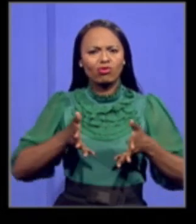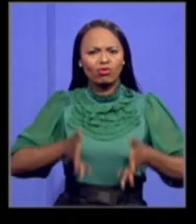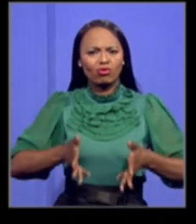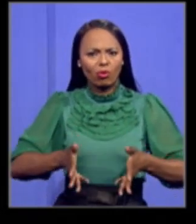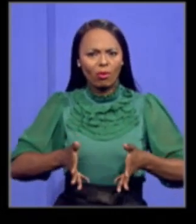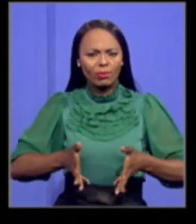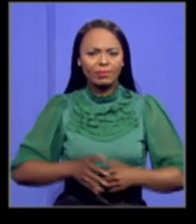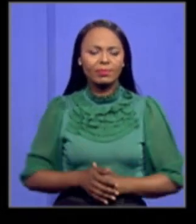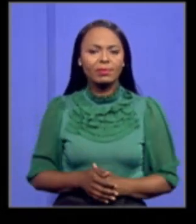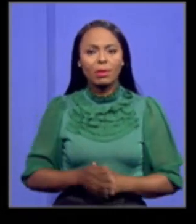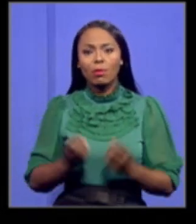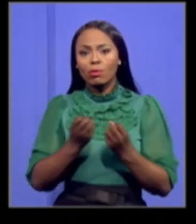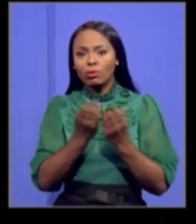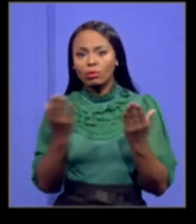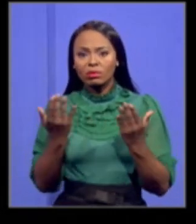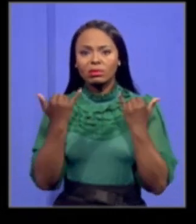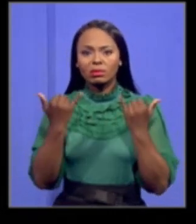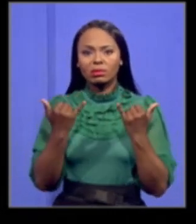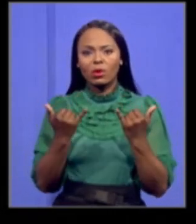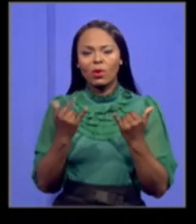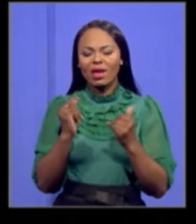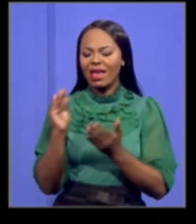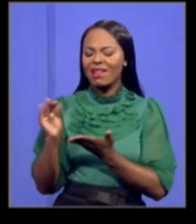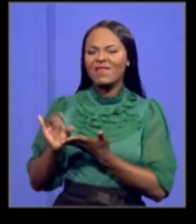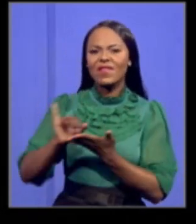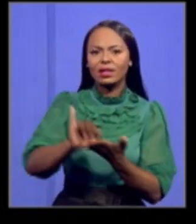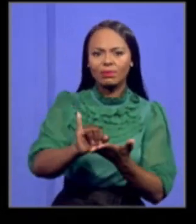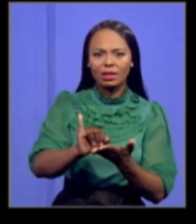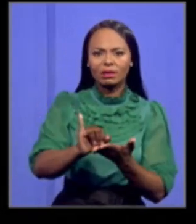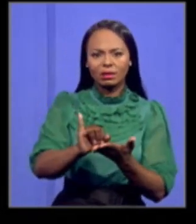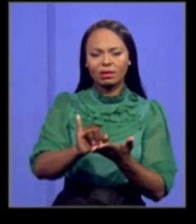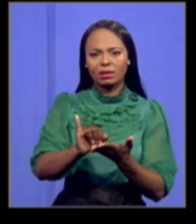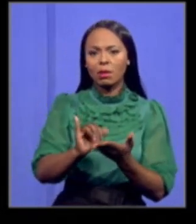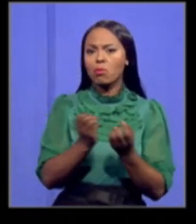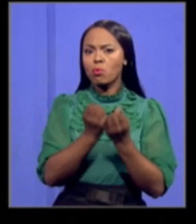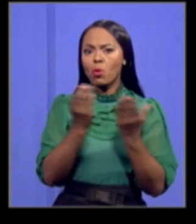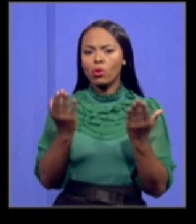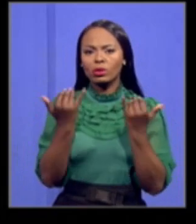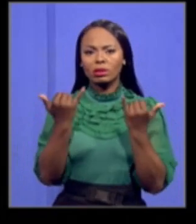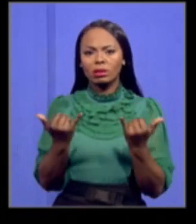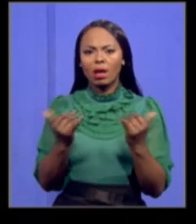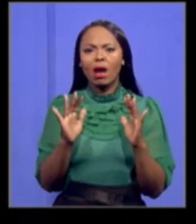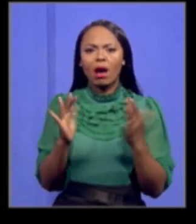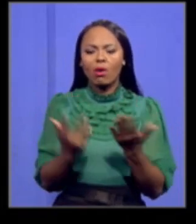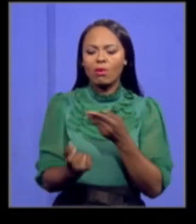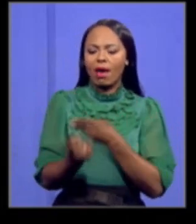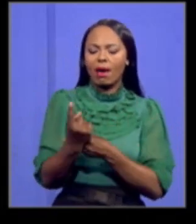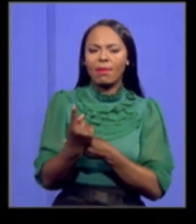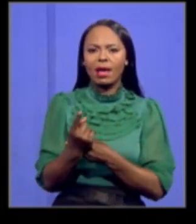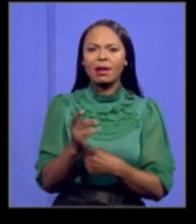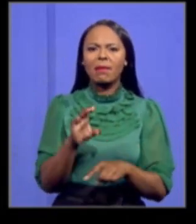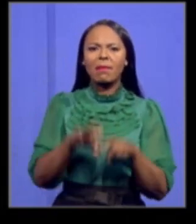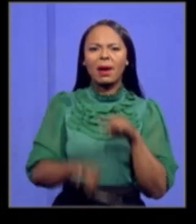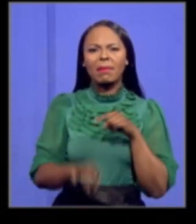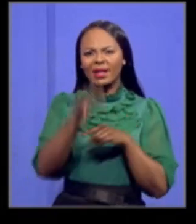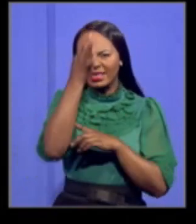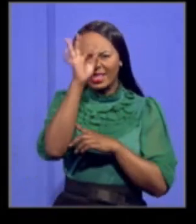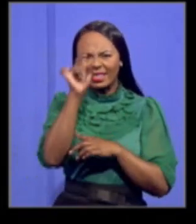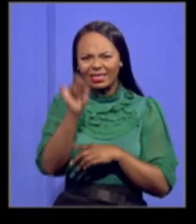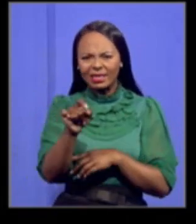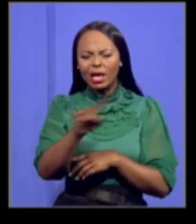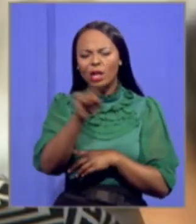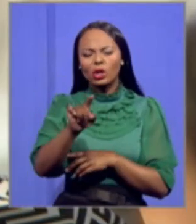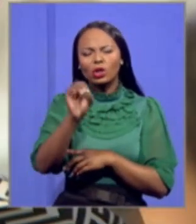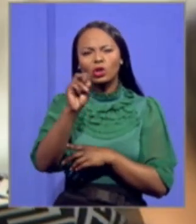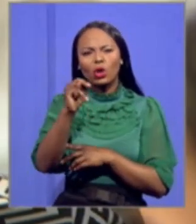where we've made such a significant investment in uncovering what happened under state capture through the work of the Zondo